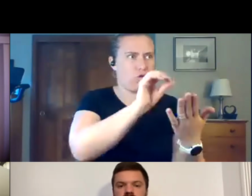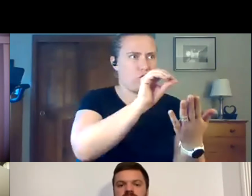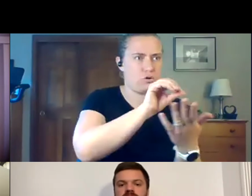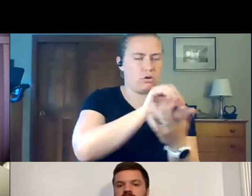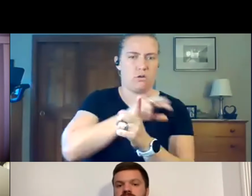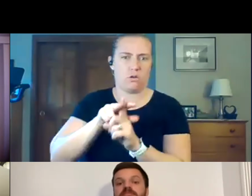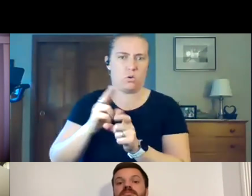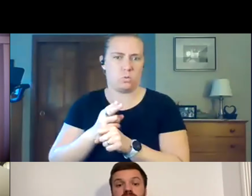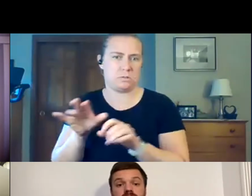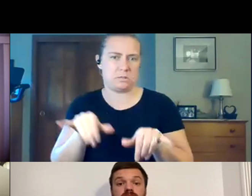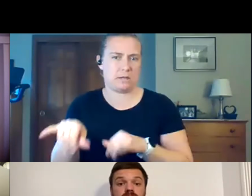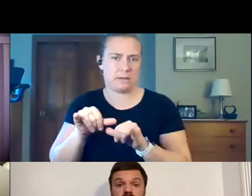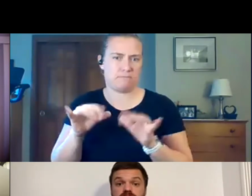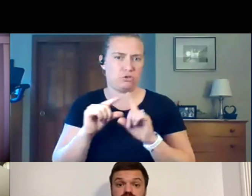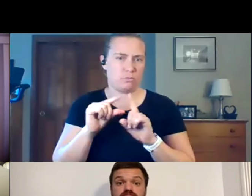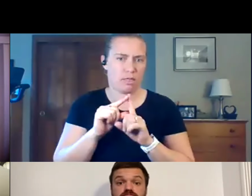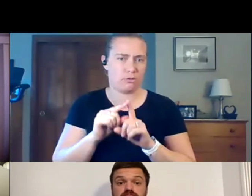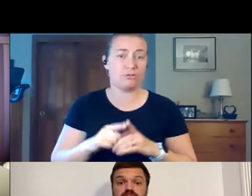consistent.